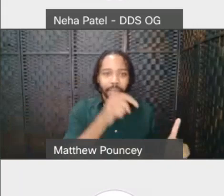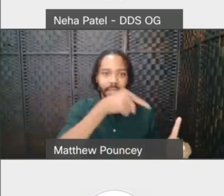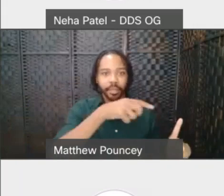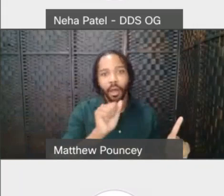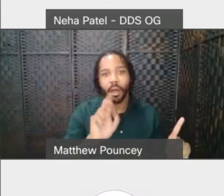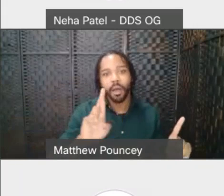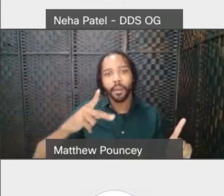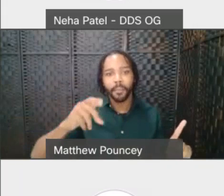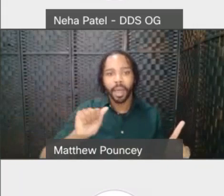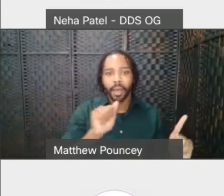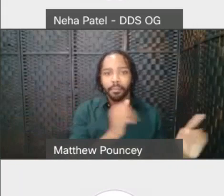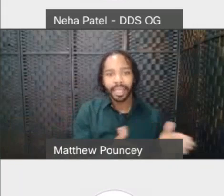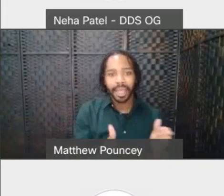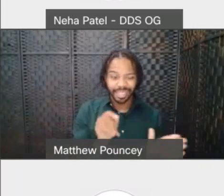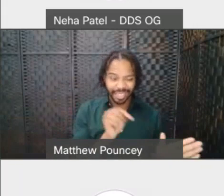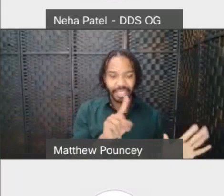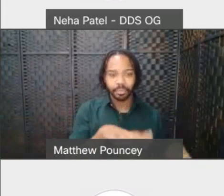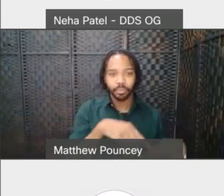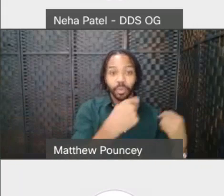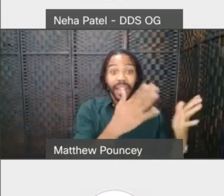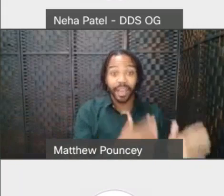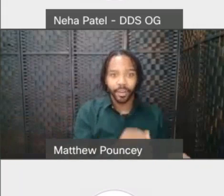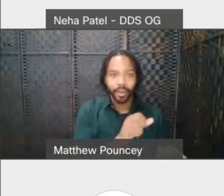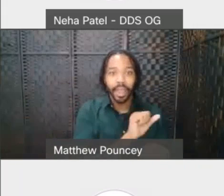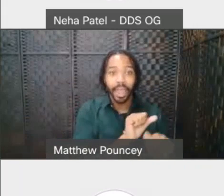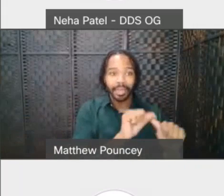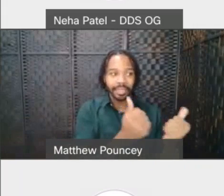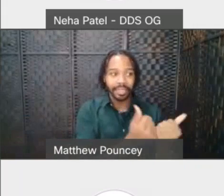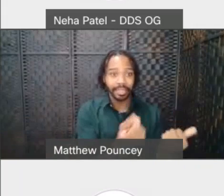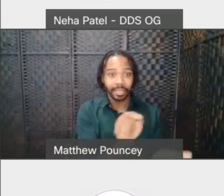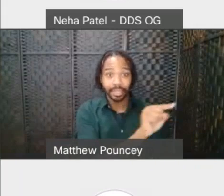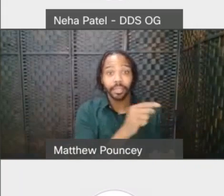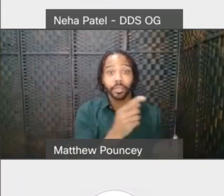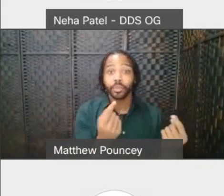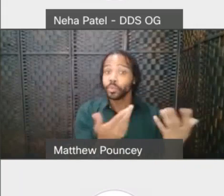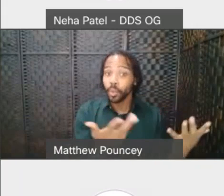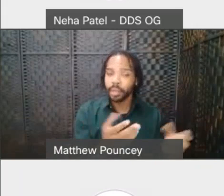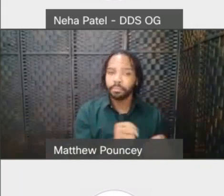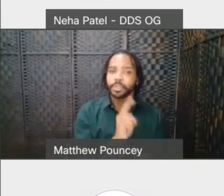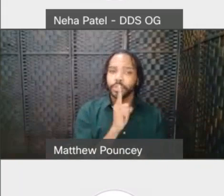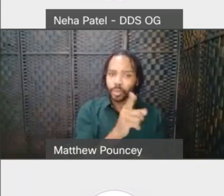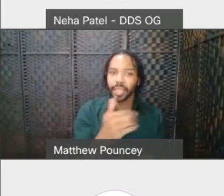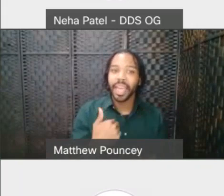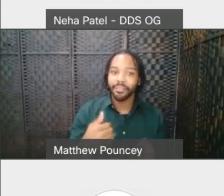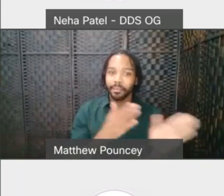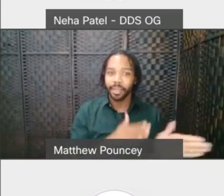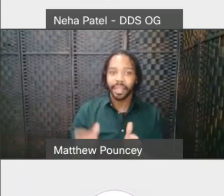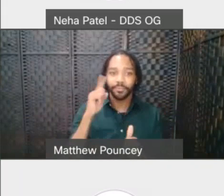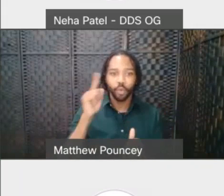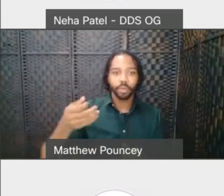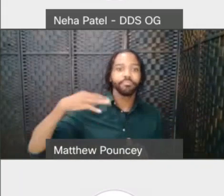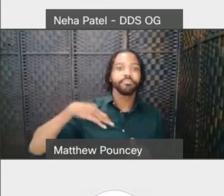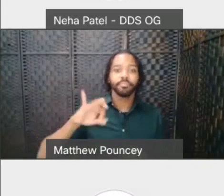provides for our provider agencies to have a plan for incentives that would then